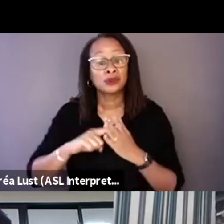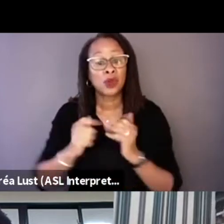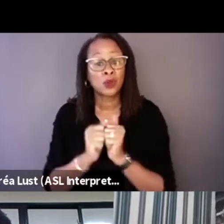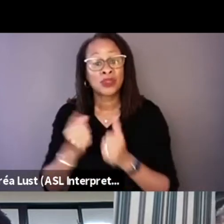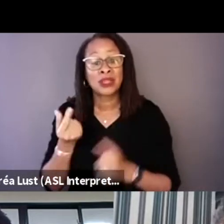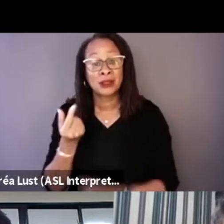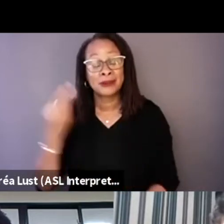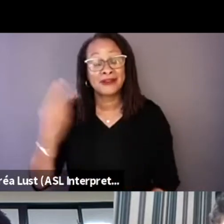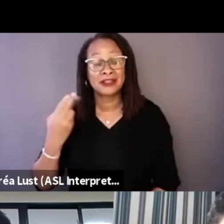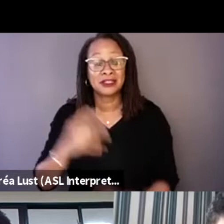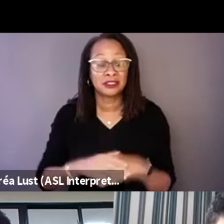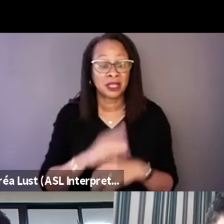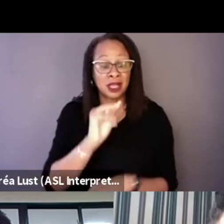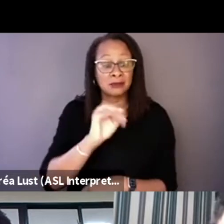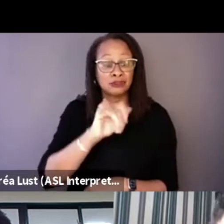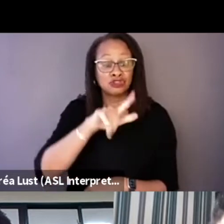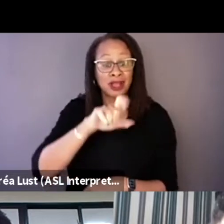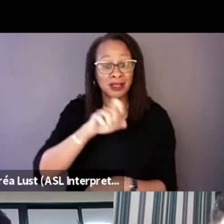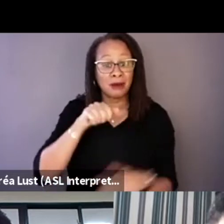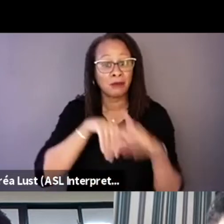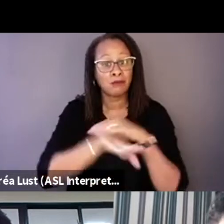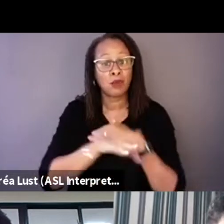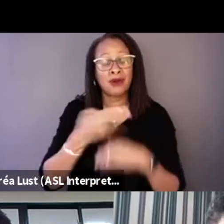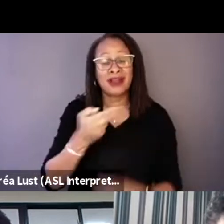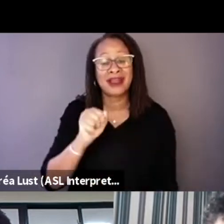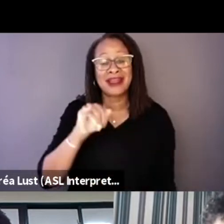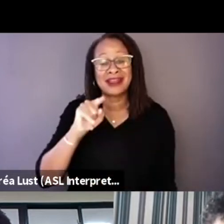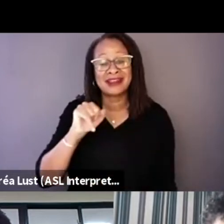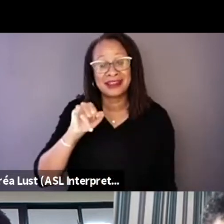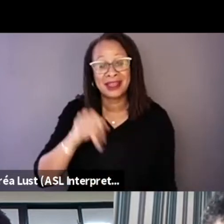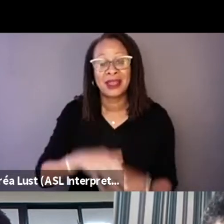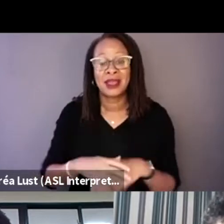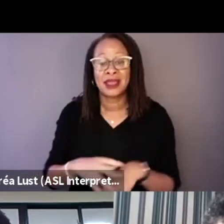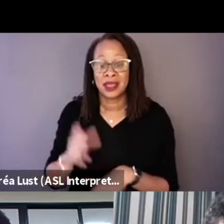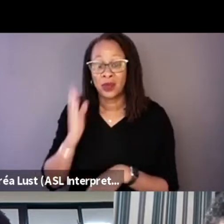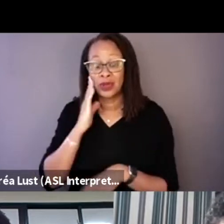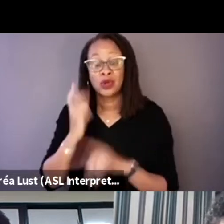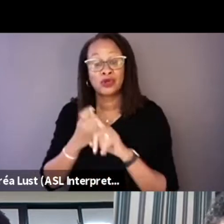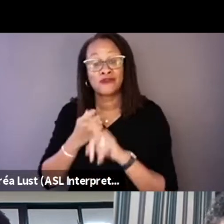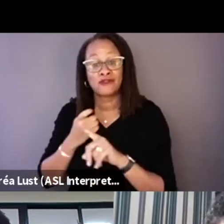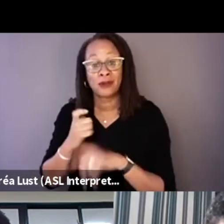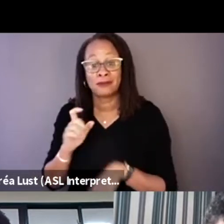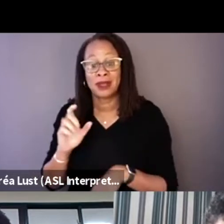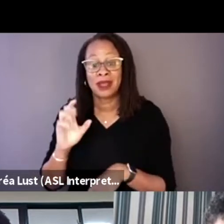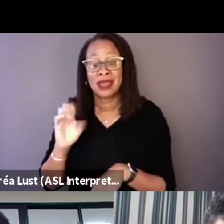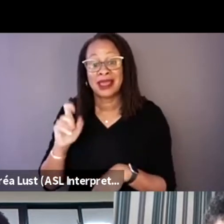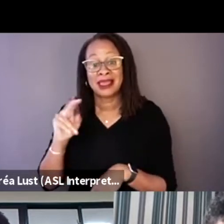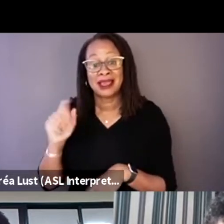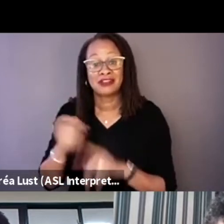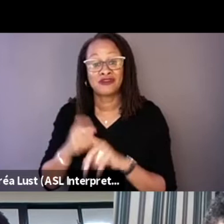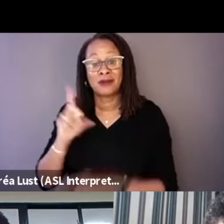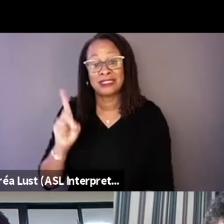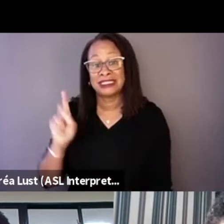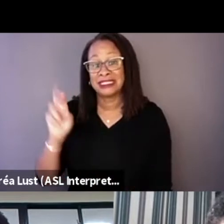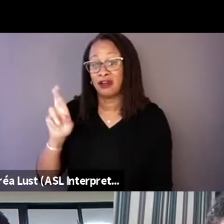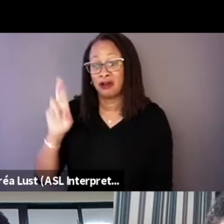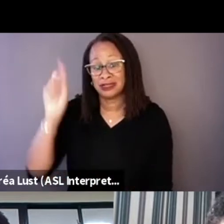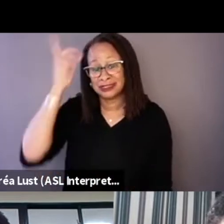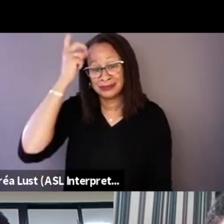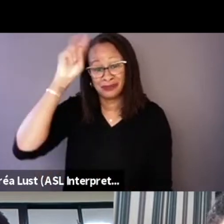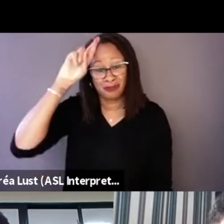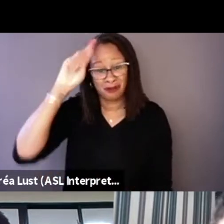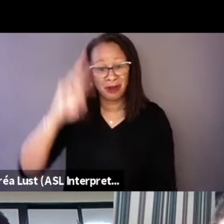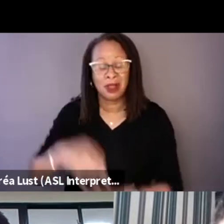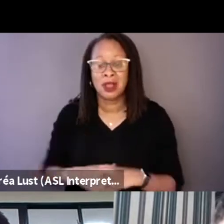Michèle, you were born in Haiti. Elena, as you see here, in the film, we know that you're from the DR. I mean, these are 2 countries. They share an island